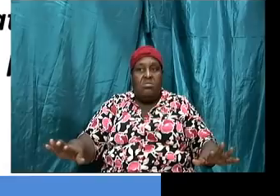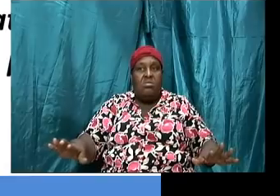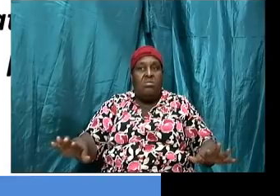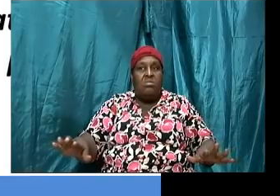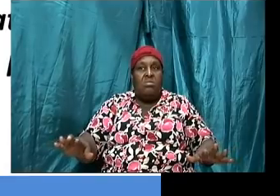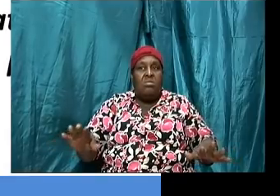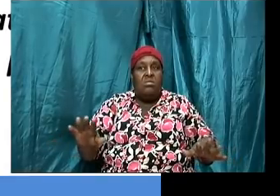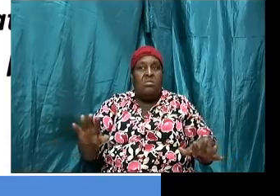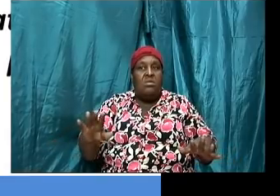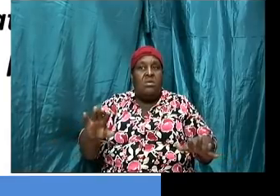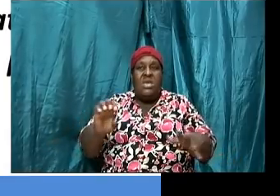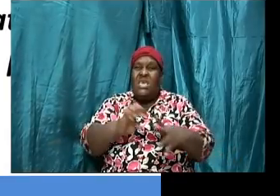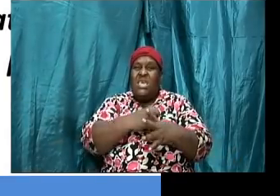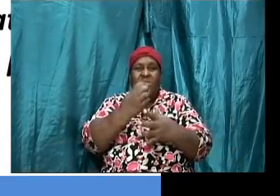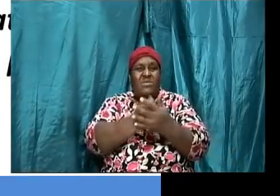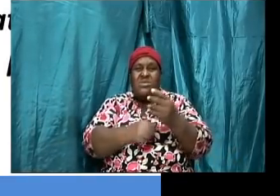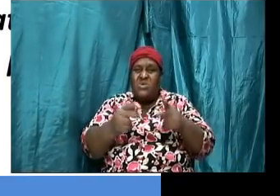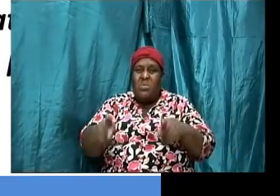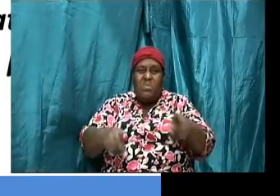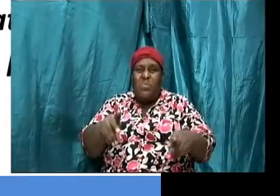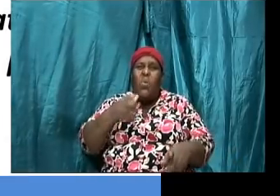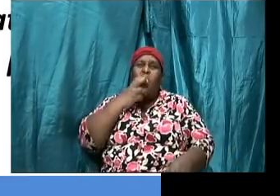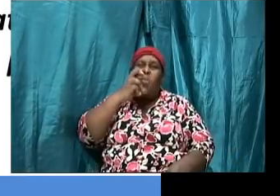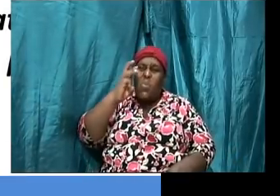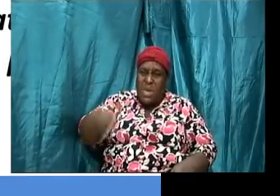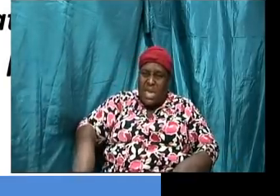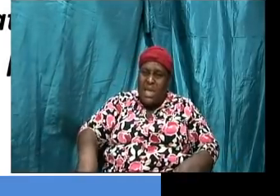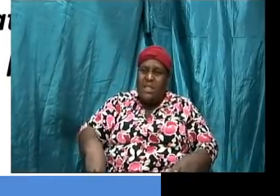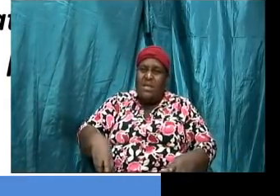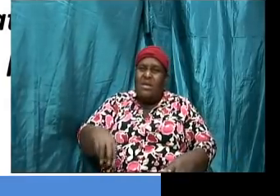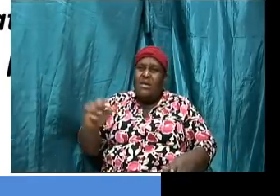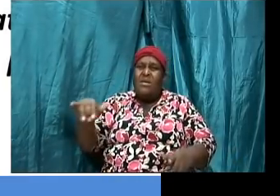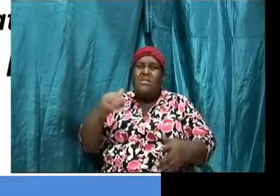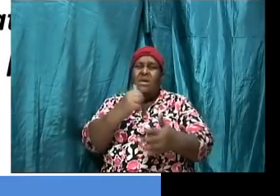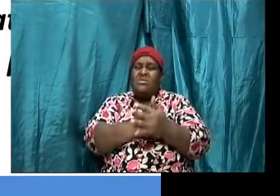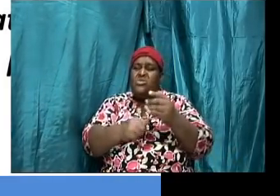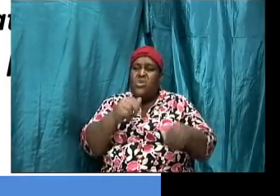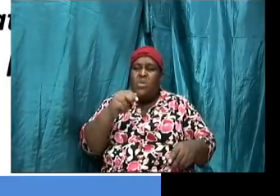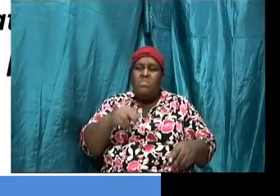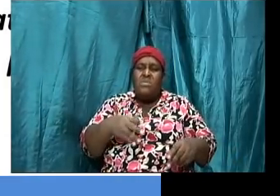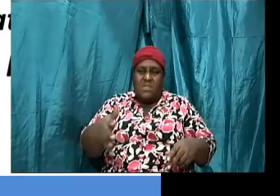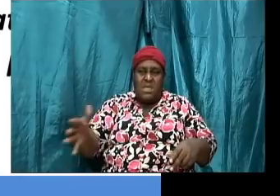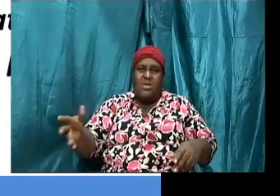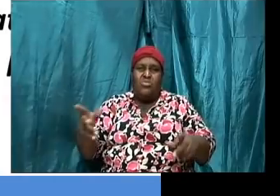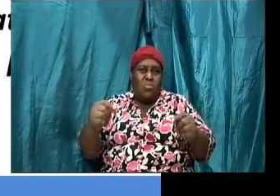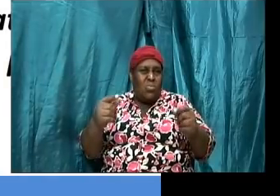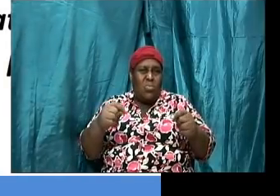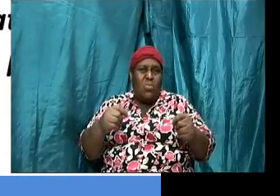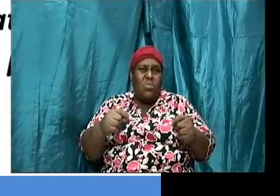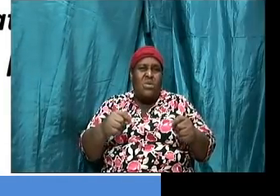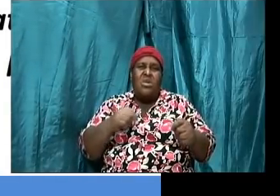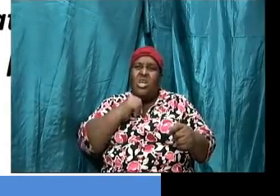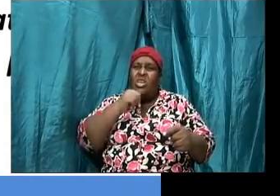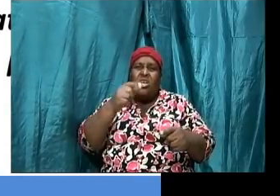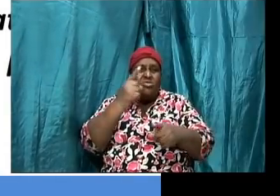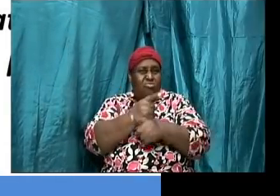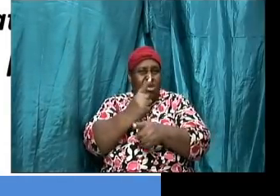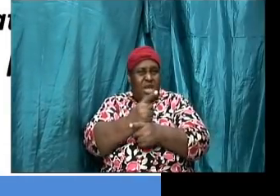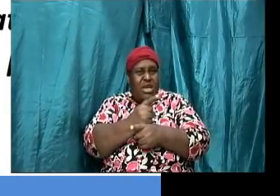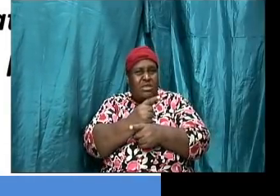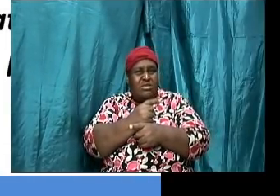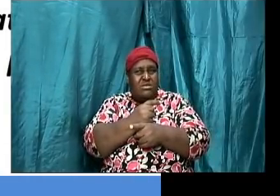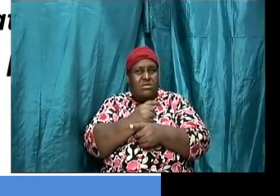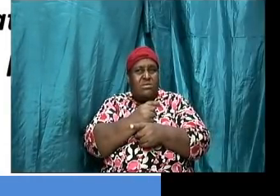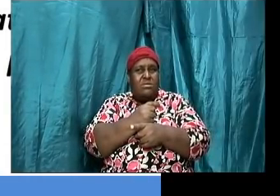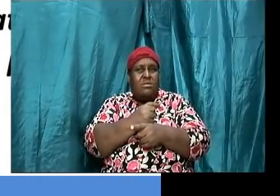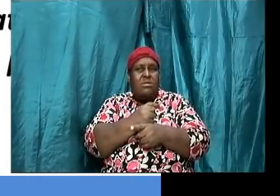right. But guess what? As it relates to the Sabbath, God had to tell them that you had to keep the Sabbath. Another thing about